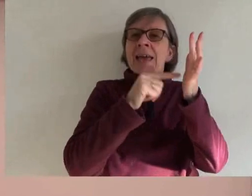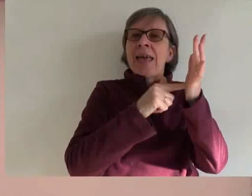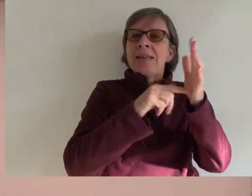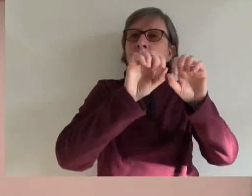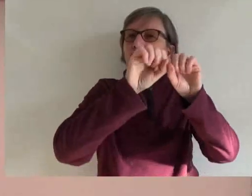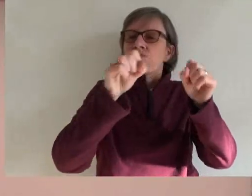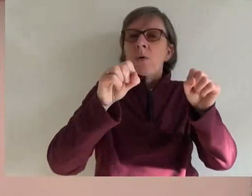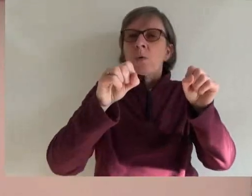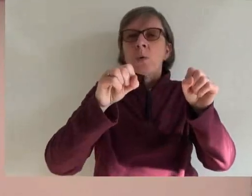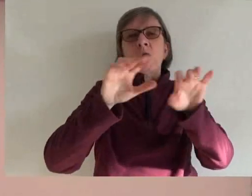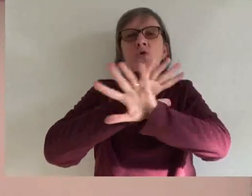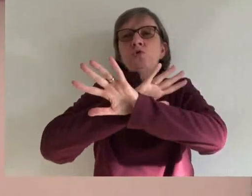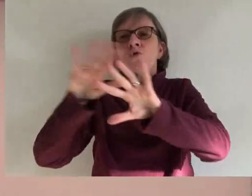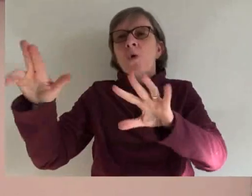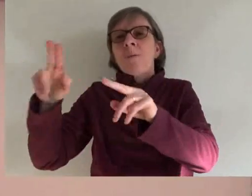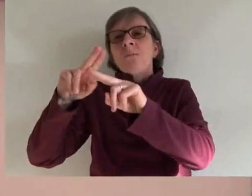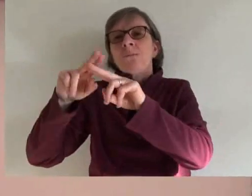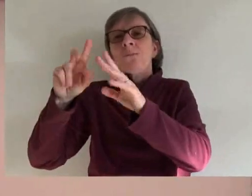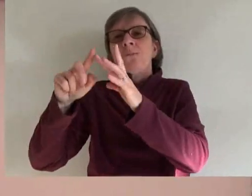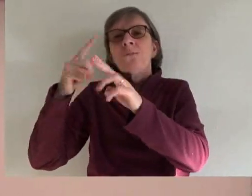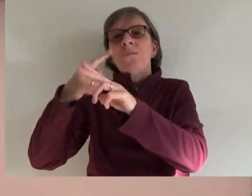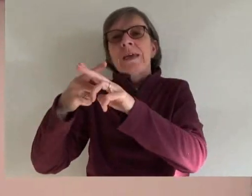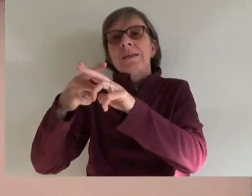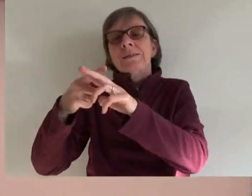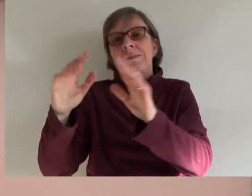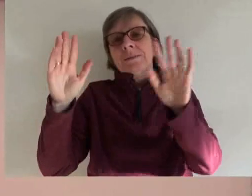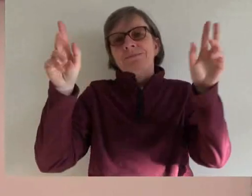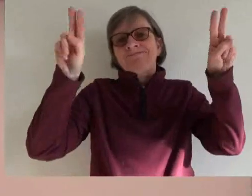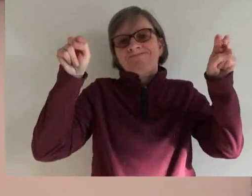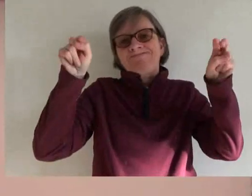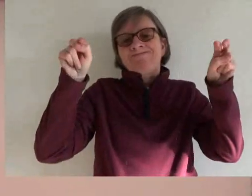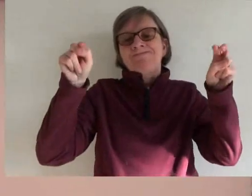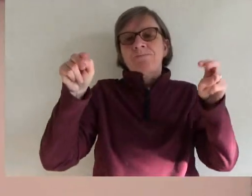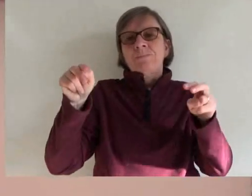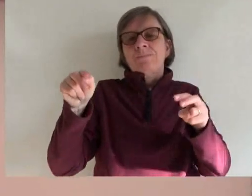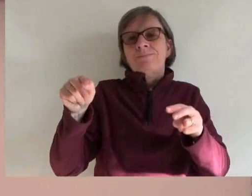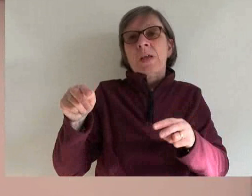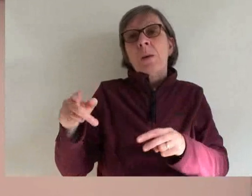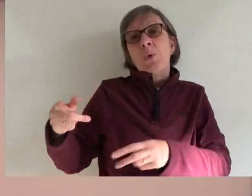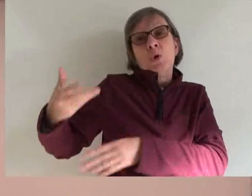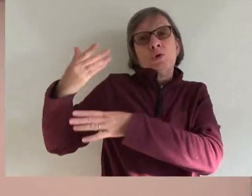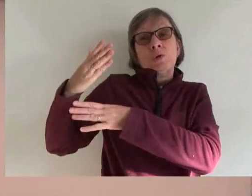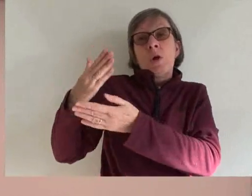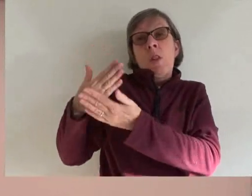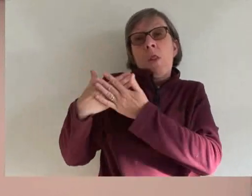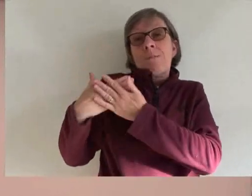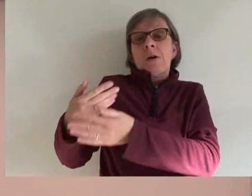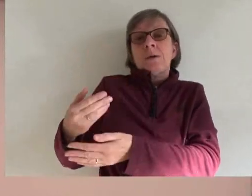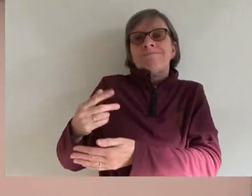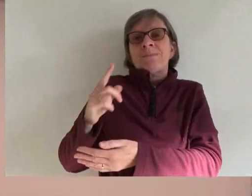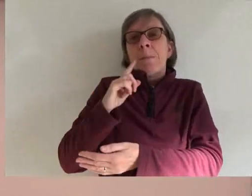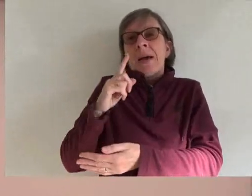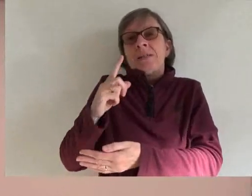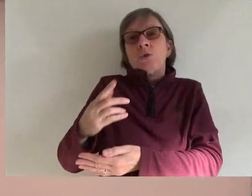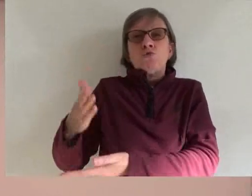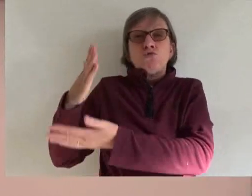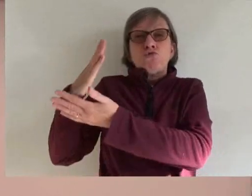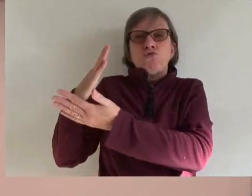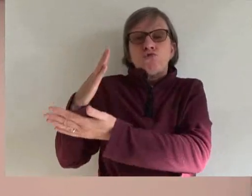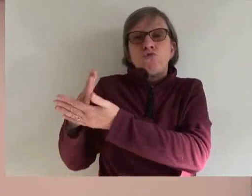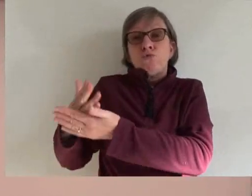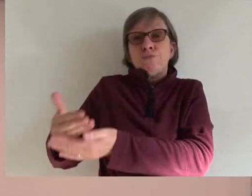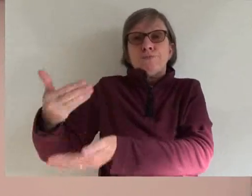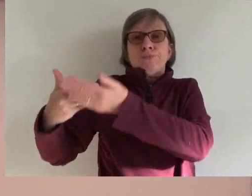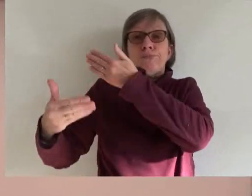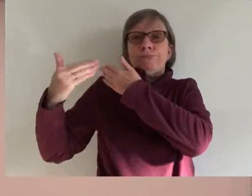hey, you don't need to upgrade anything because what was true then is true now and it doesn't need